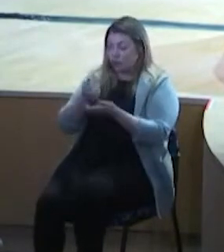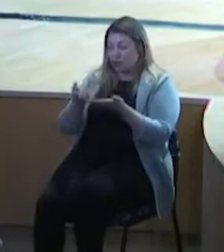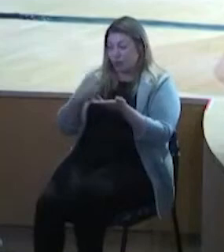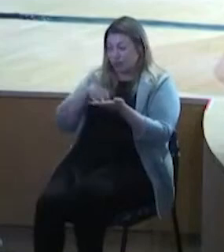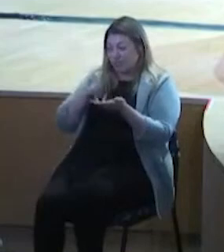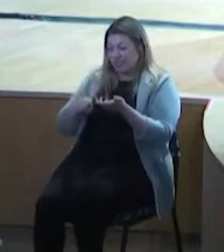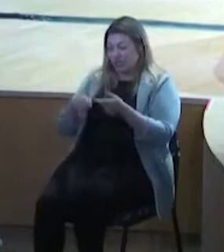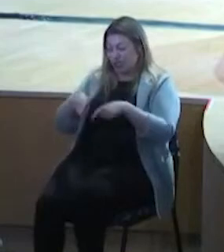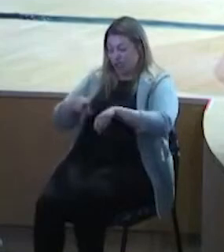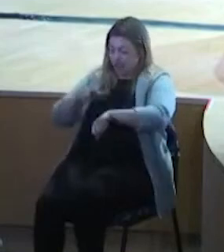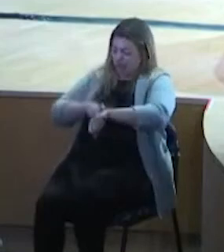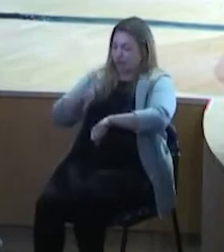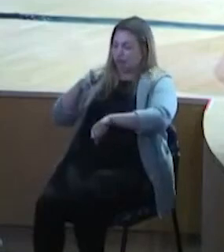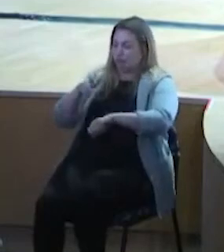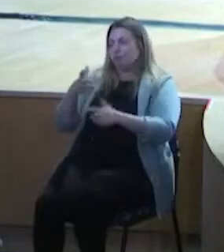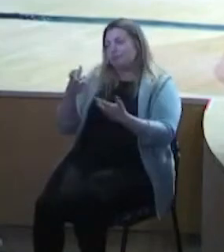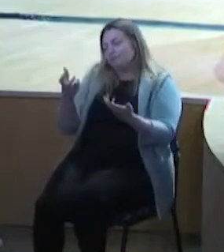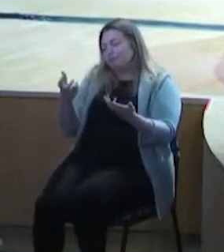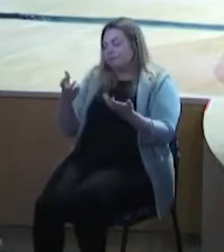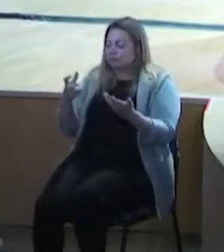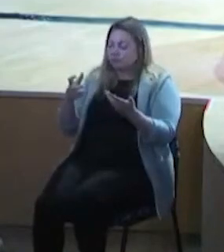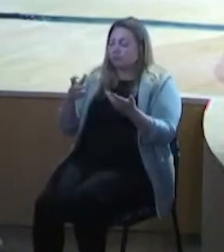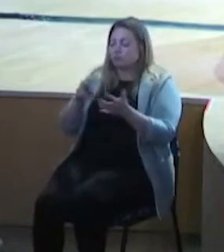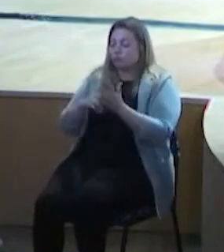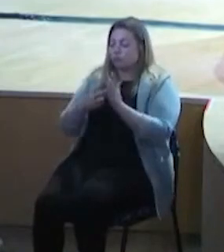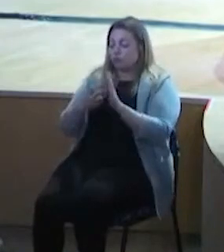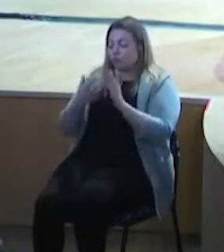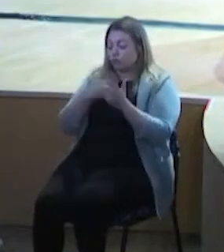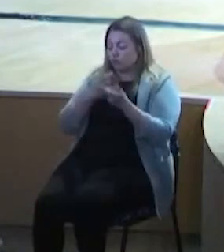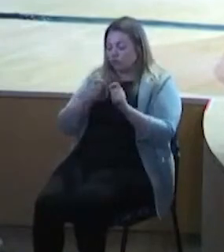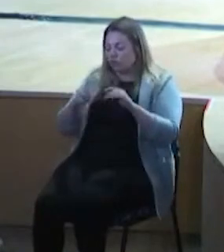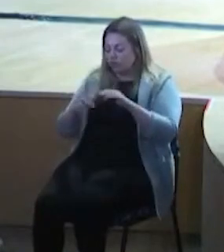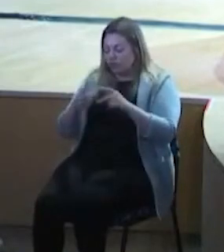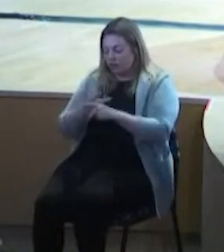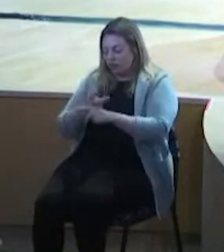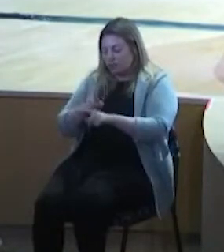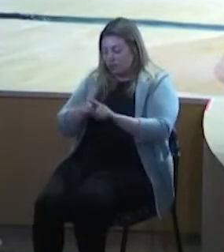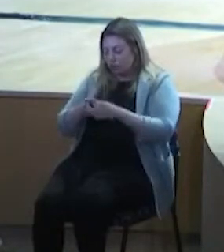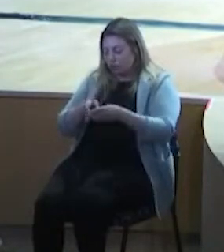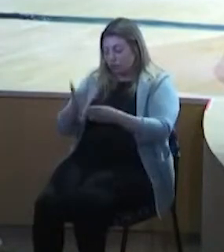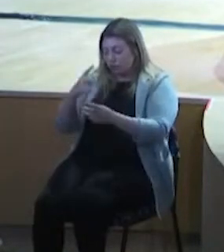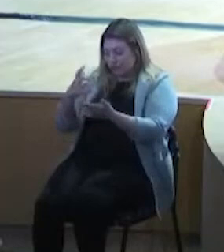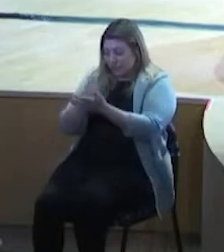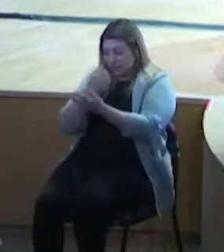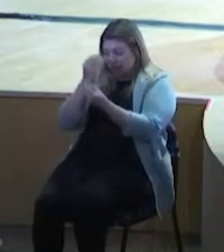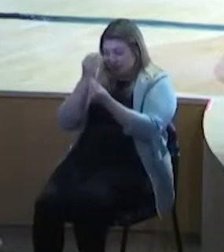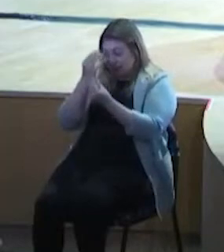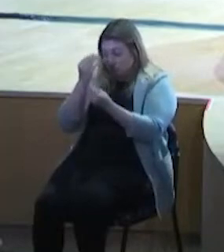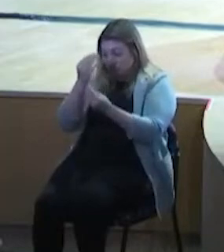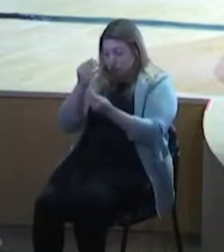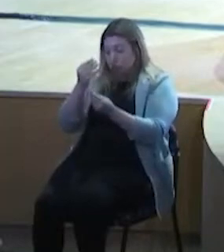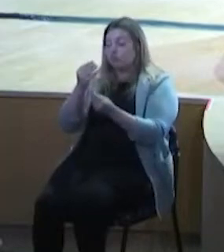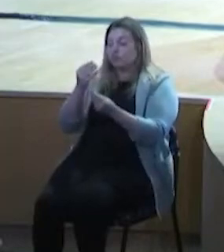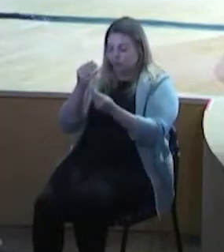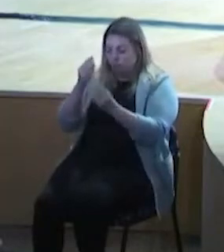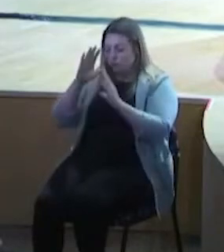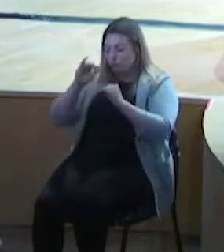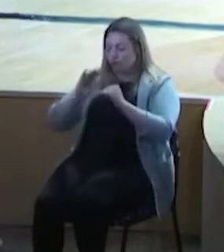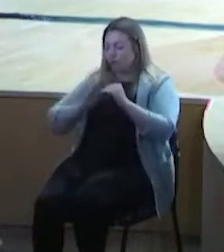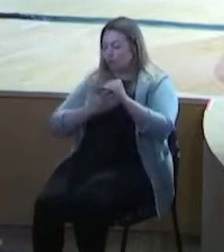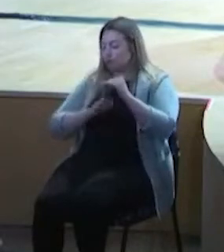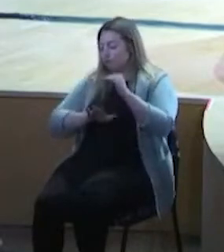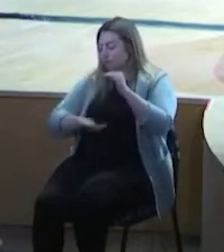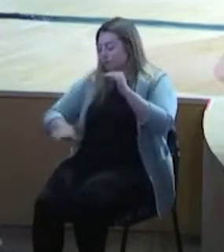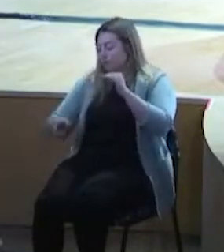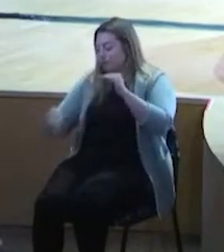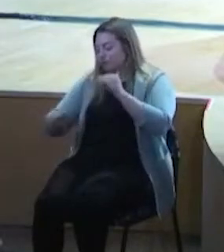need it. So we're just trying to explore different ways to kind of get that information there and then hopefully have, you know, our kids at